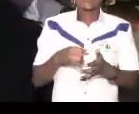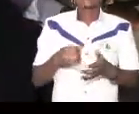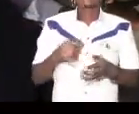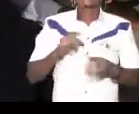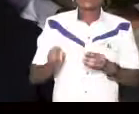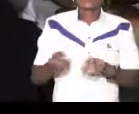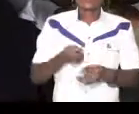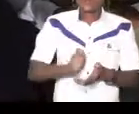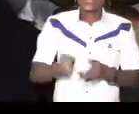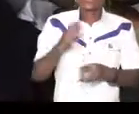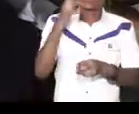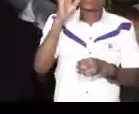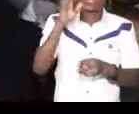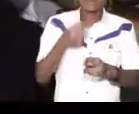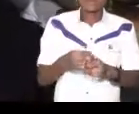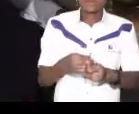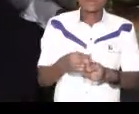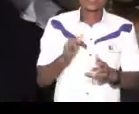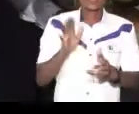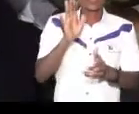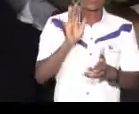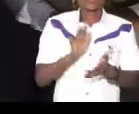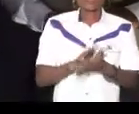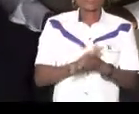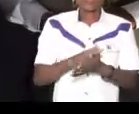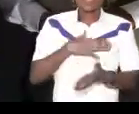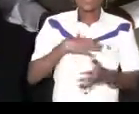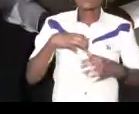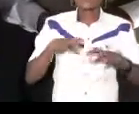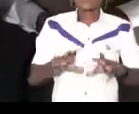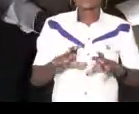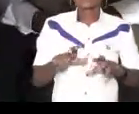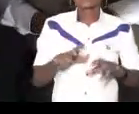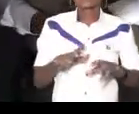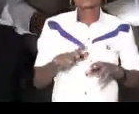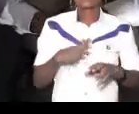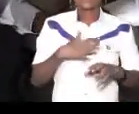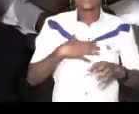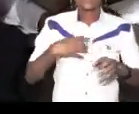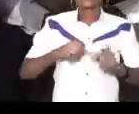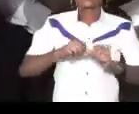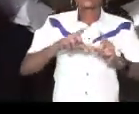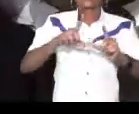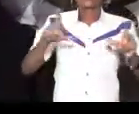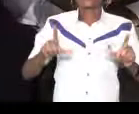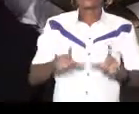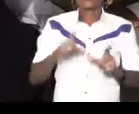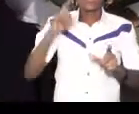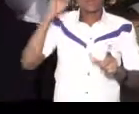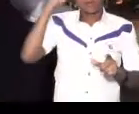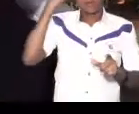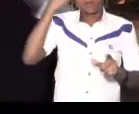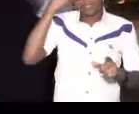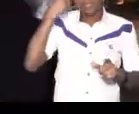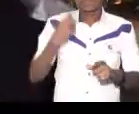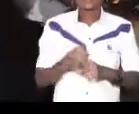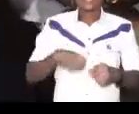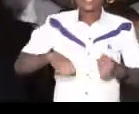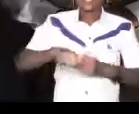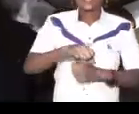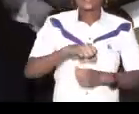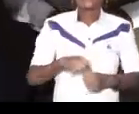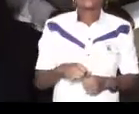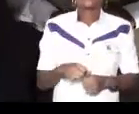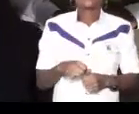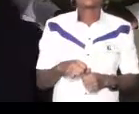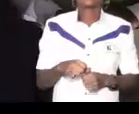your assignments, please make sure you indicate your name, Your school, Your class, and your local government